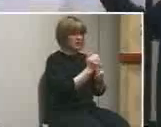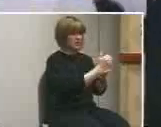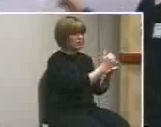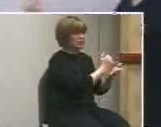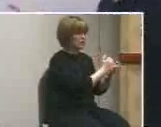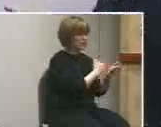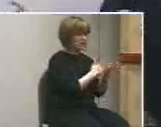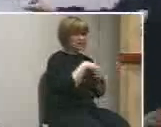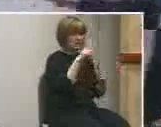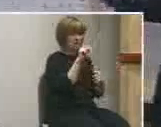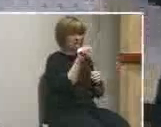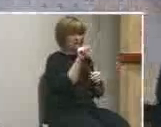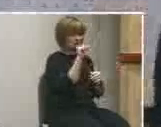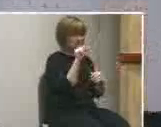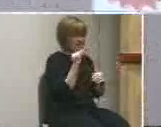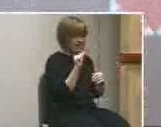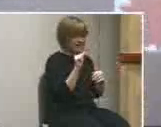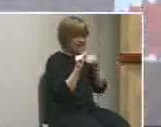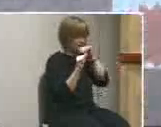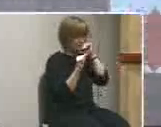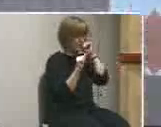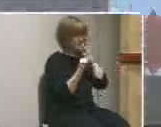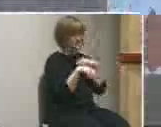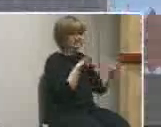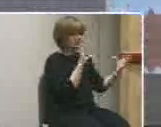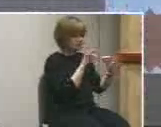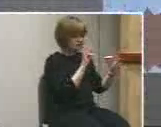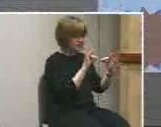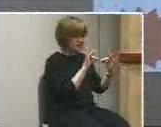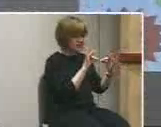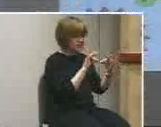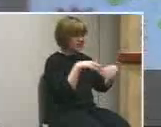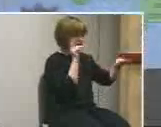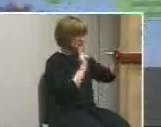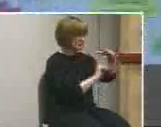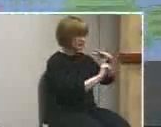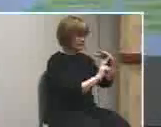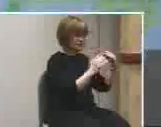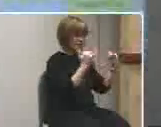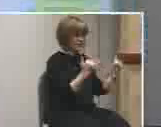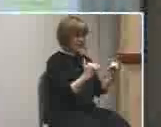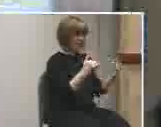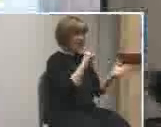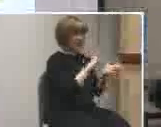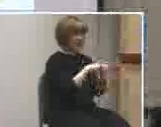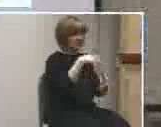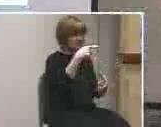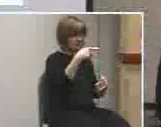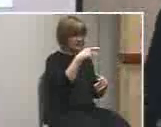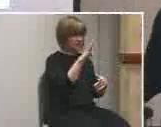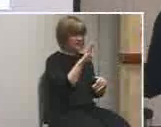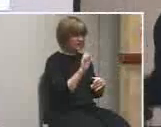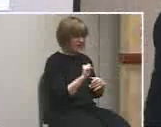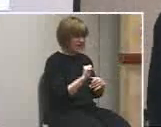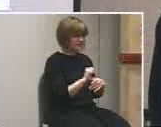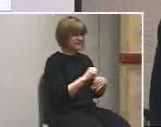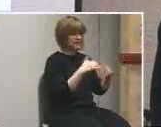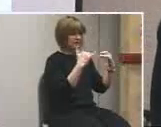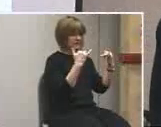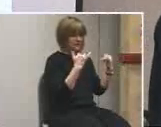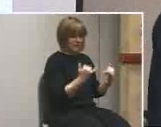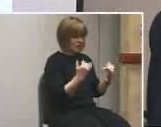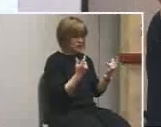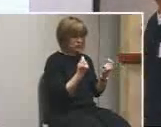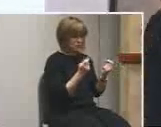data to feed back into, what are we predicting now? That's PBS. What we're doing now is exactly the